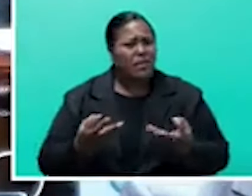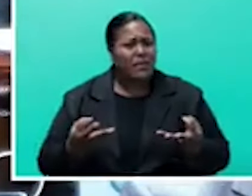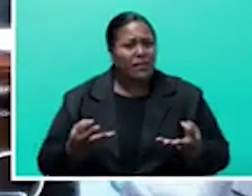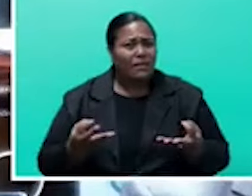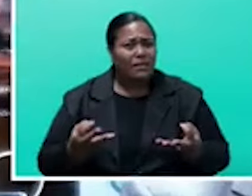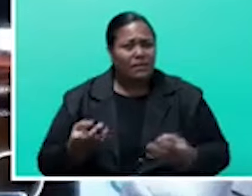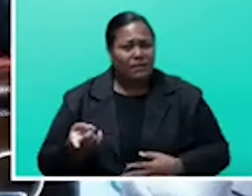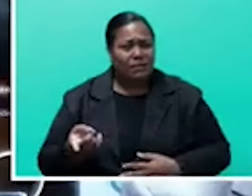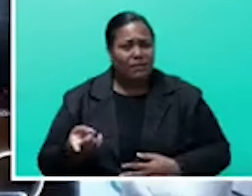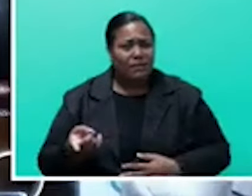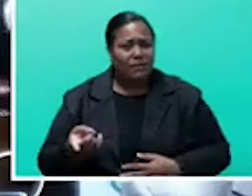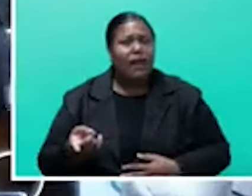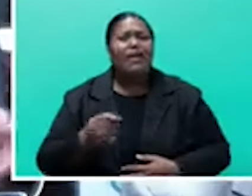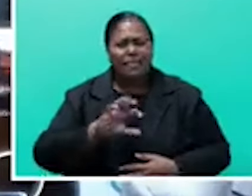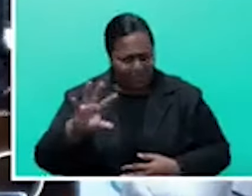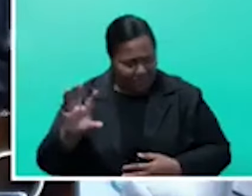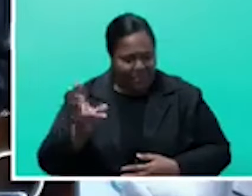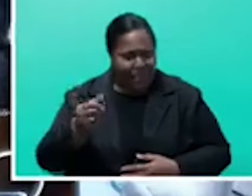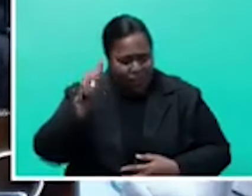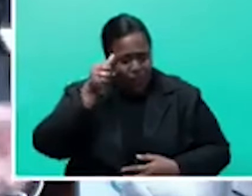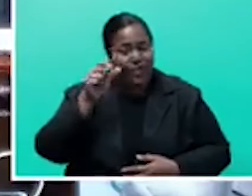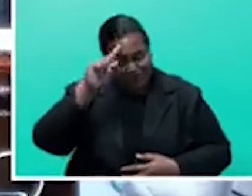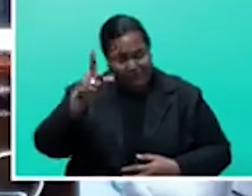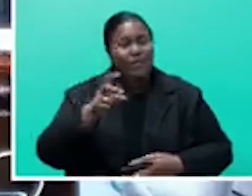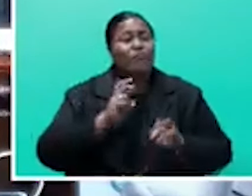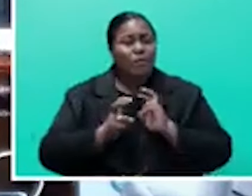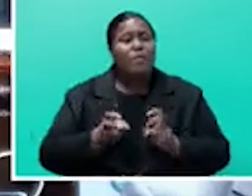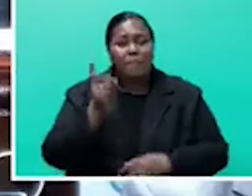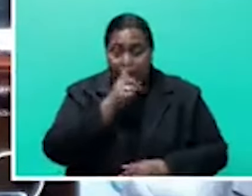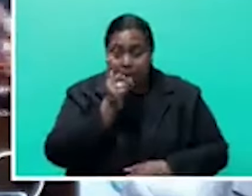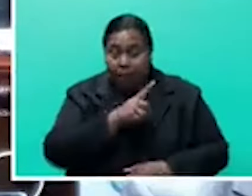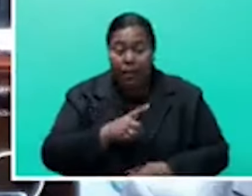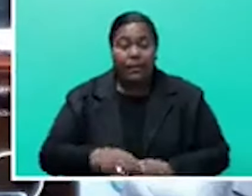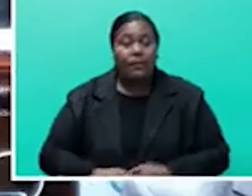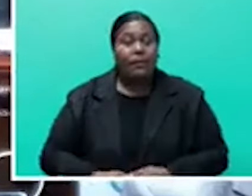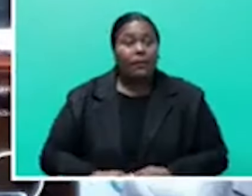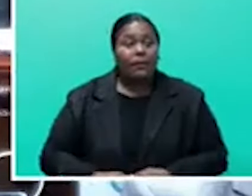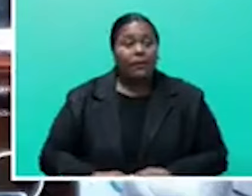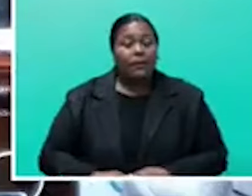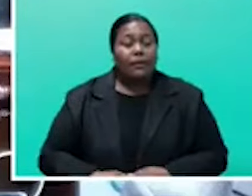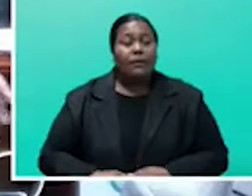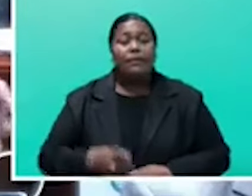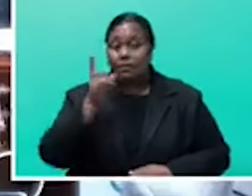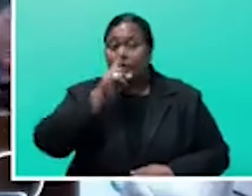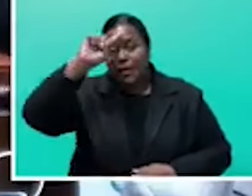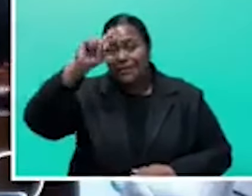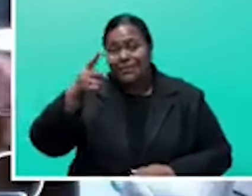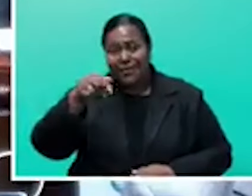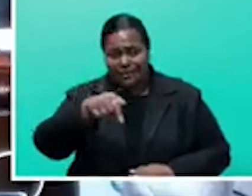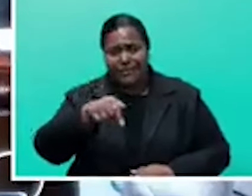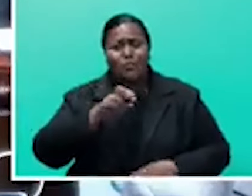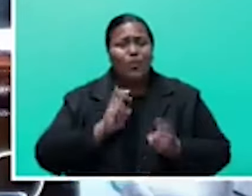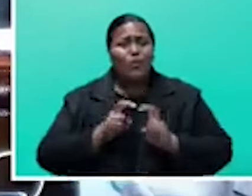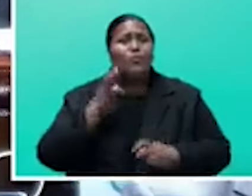said. And they know, they understand the problem, and the people, the ratepayers also understand, Mr. Speaker. When you